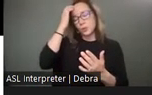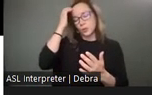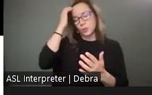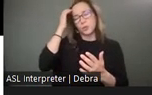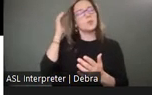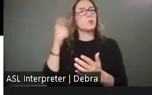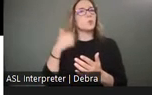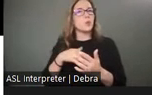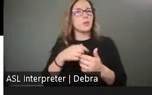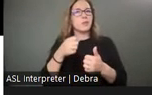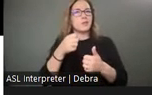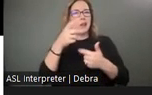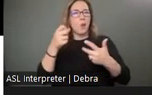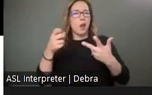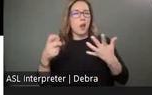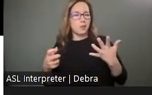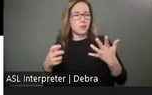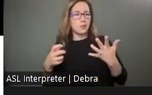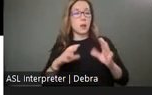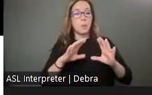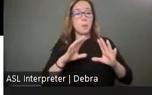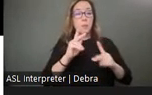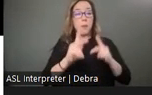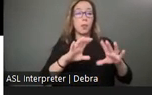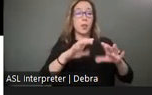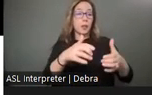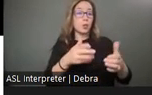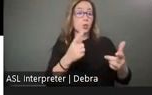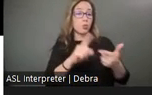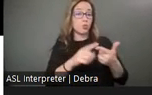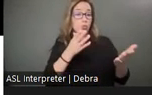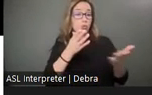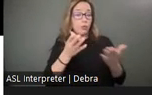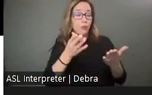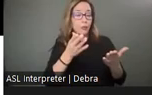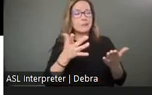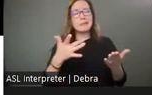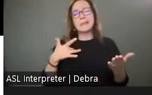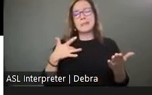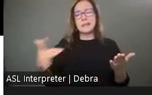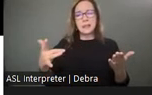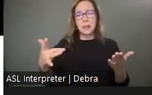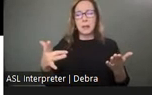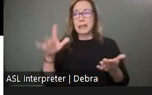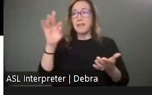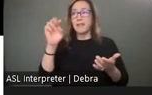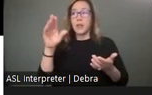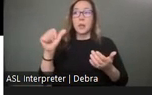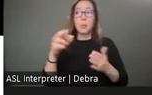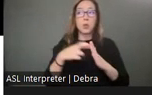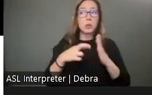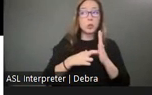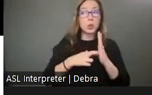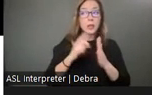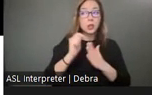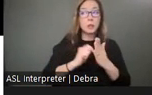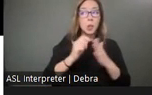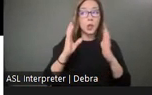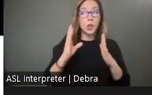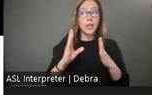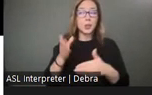here. The first being the population to serve. So typically you might wait for that FEMA registration period to end in the